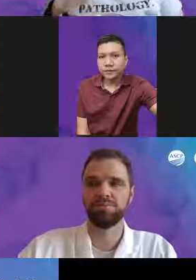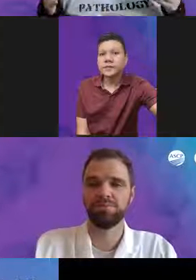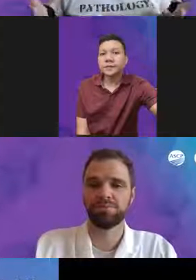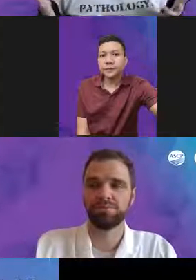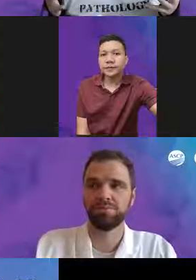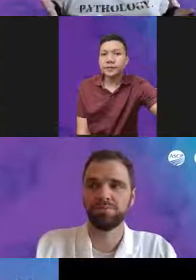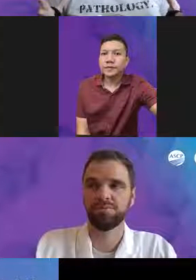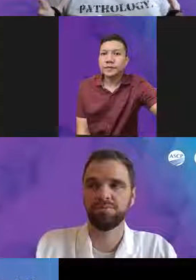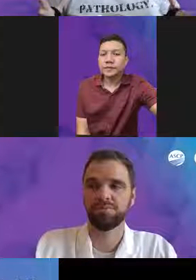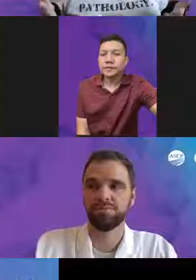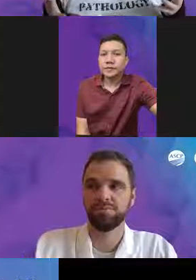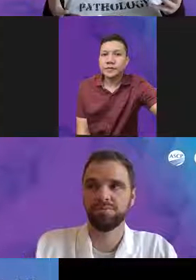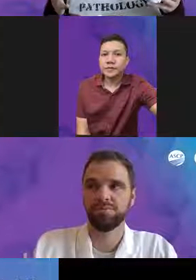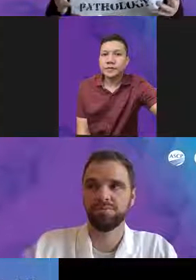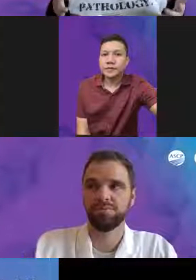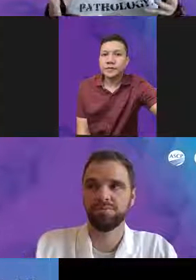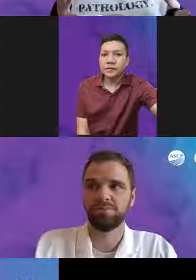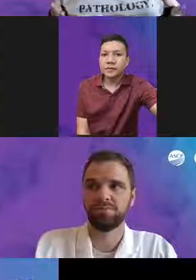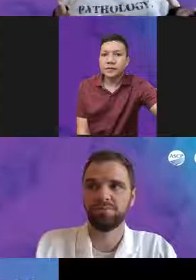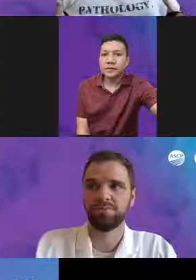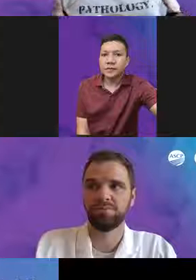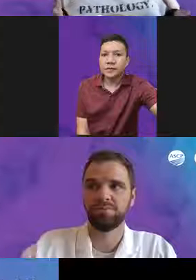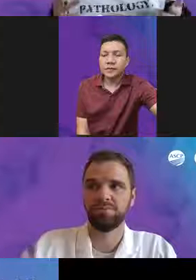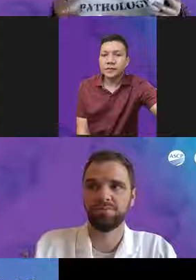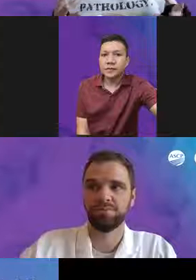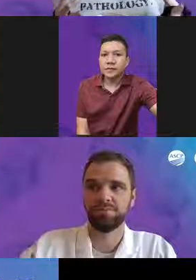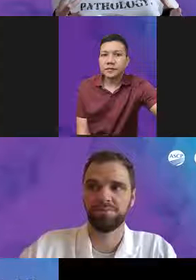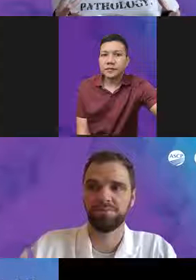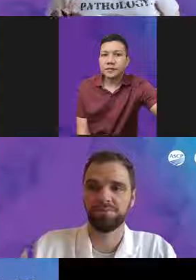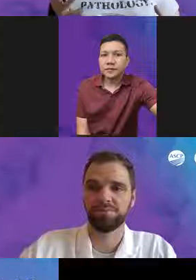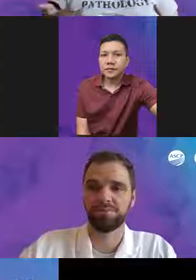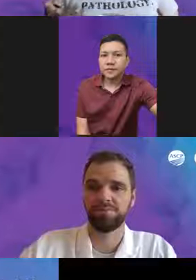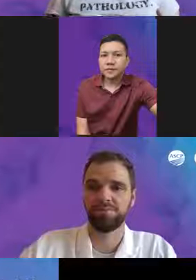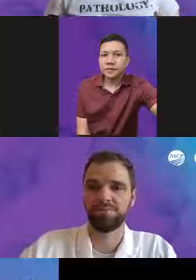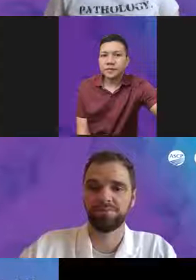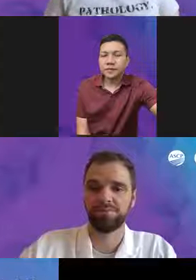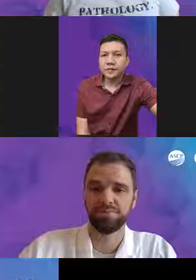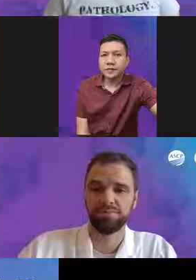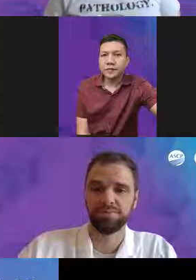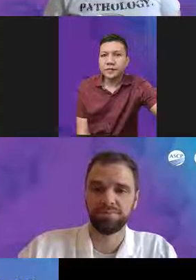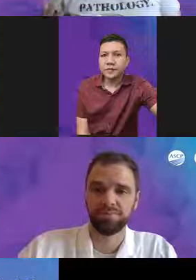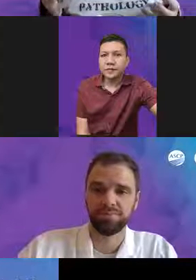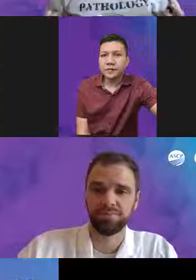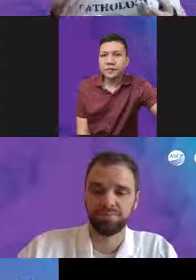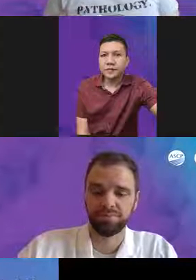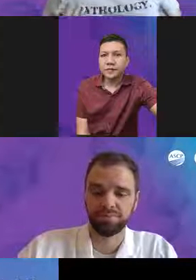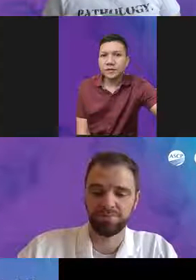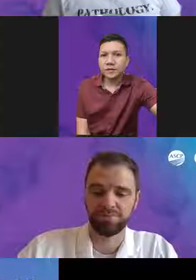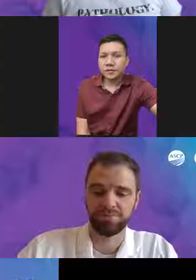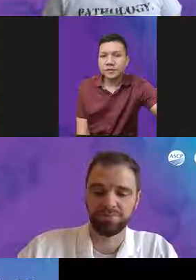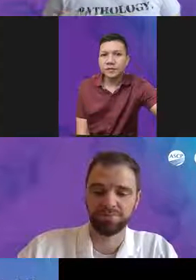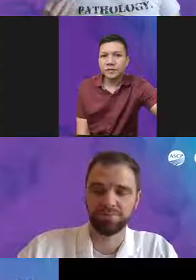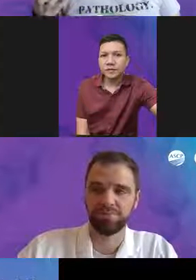lungs. And they have to be in each of these situations, they have to be, as Carlo was saying, very,